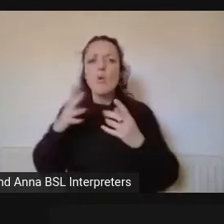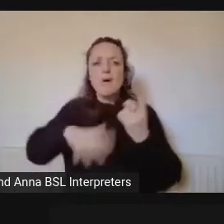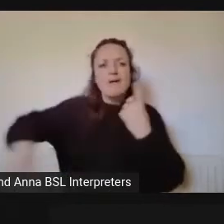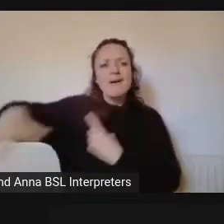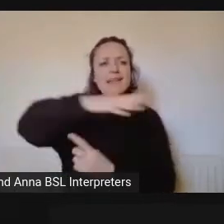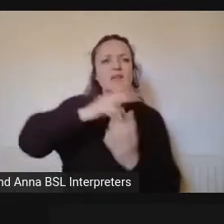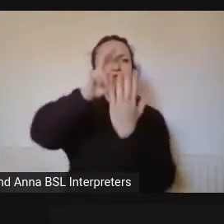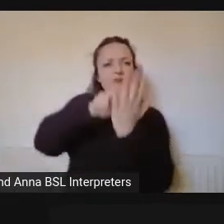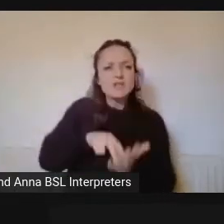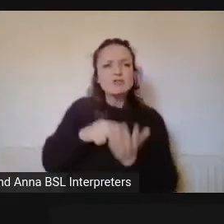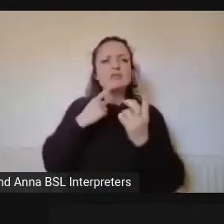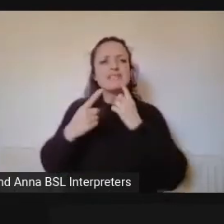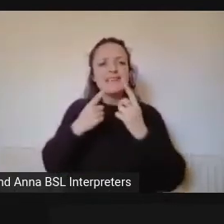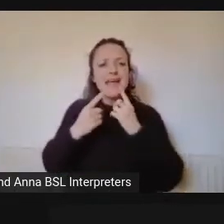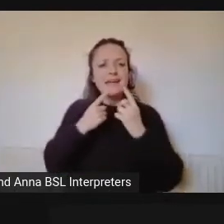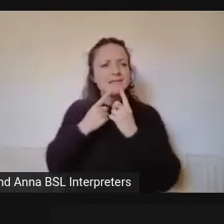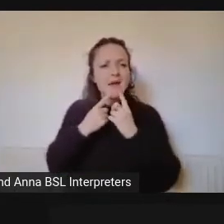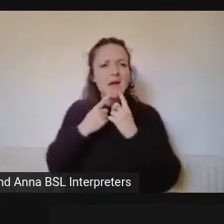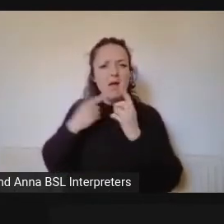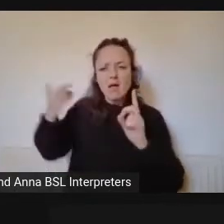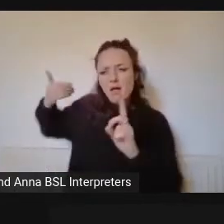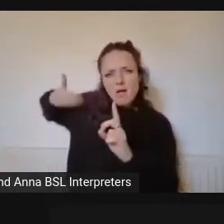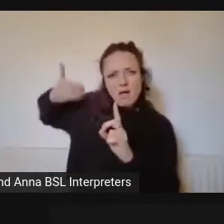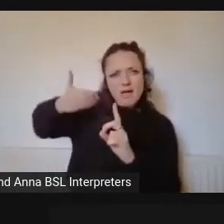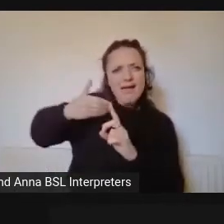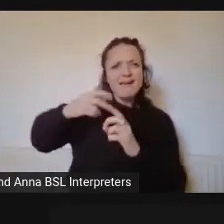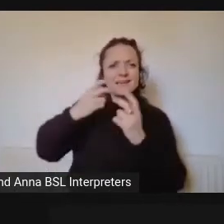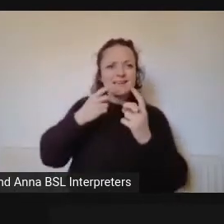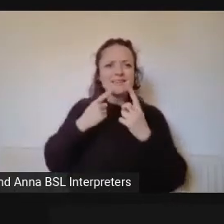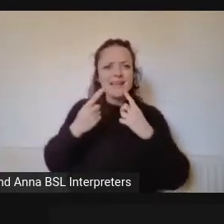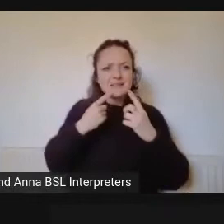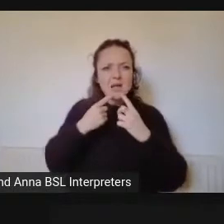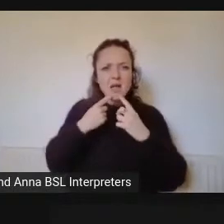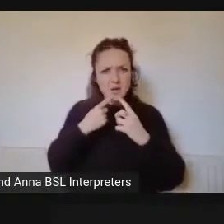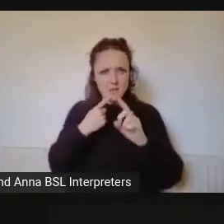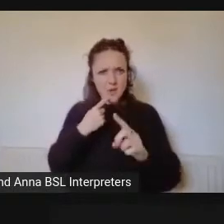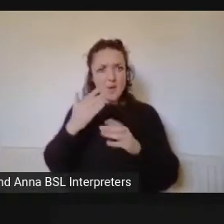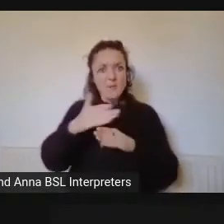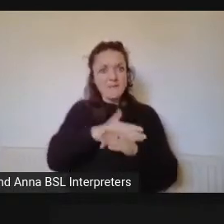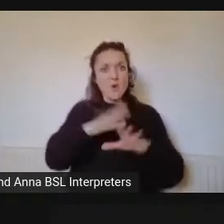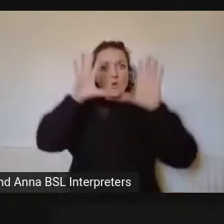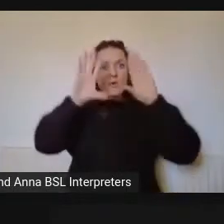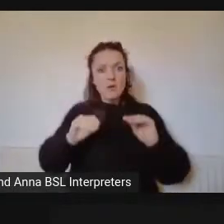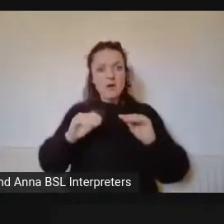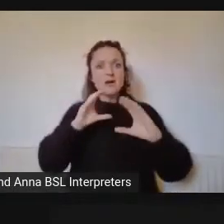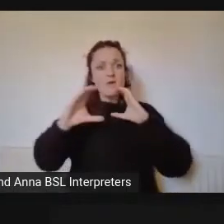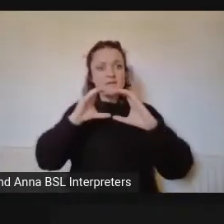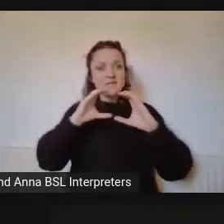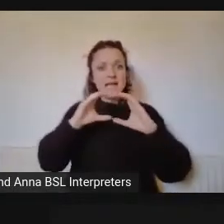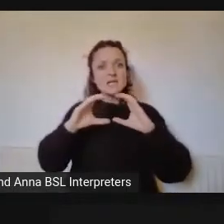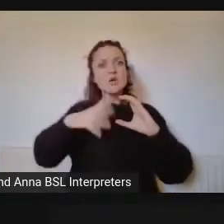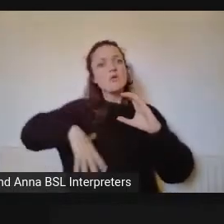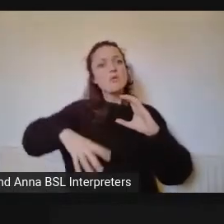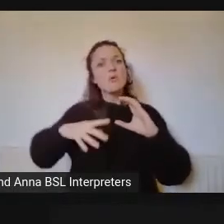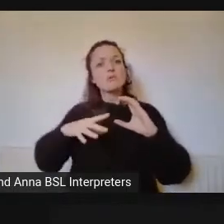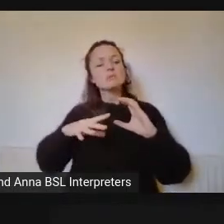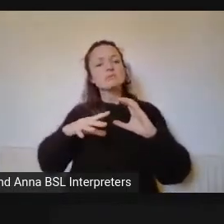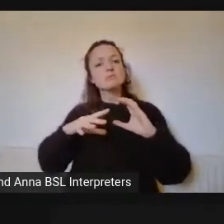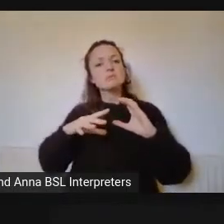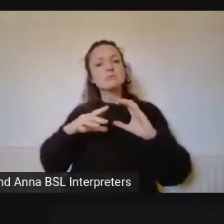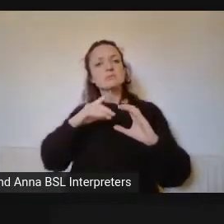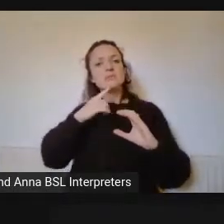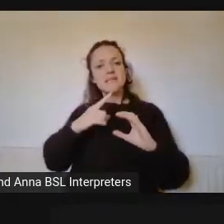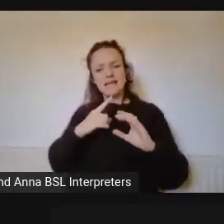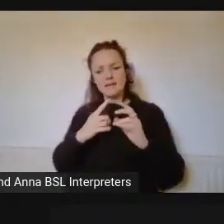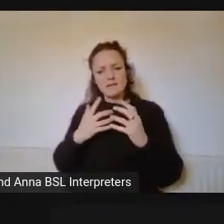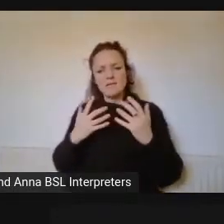data. And I'd just like to, as we're kind of come to a close to the conversation as well, is just that, where in a sense